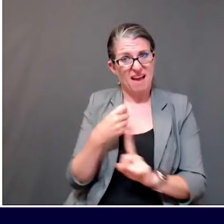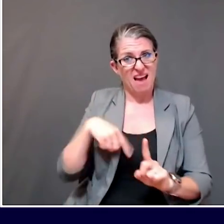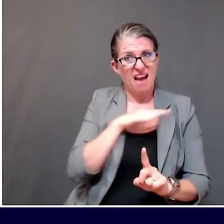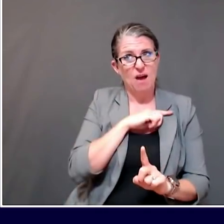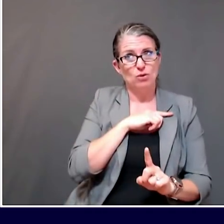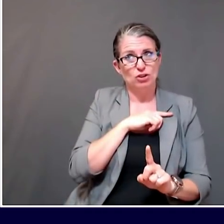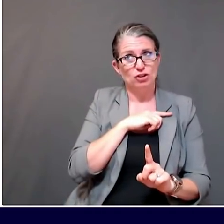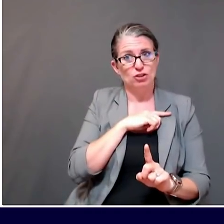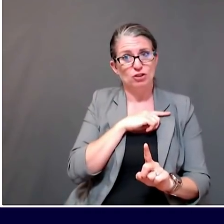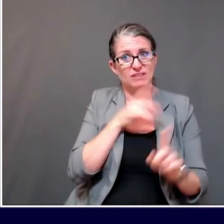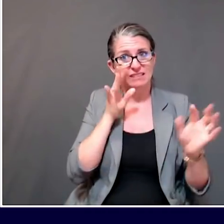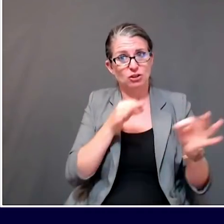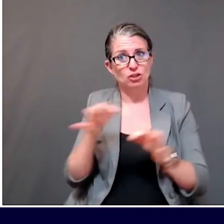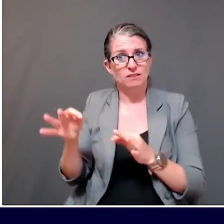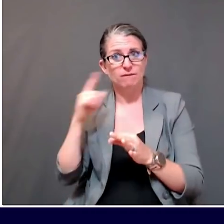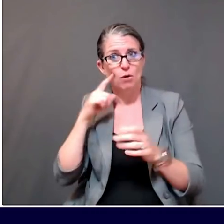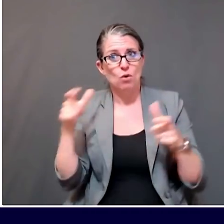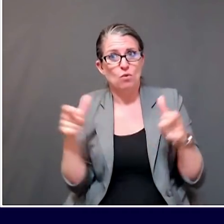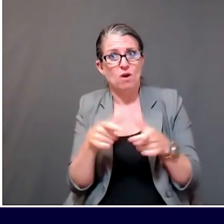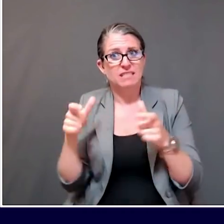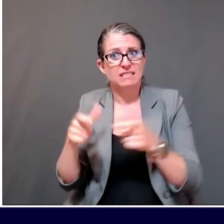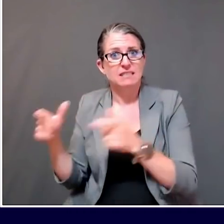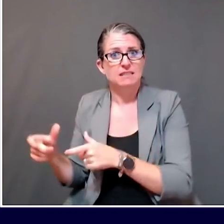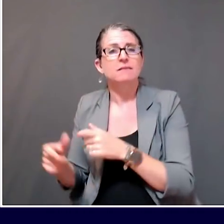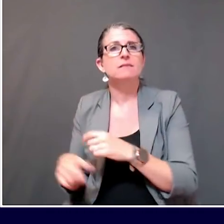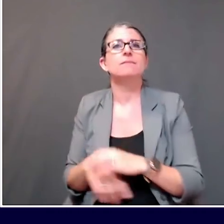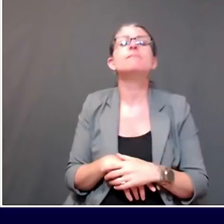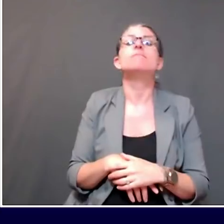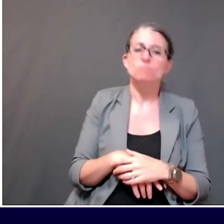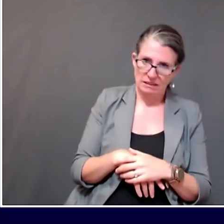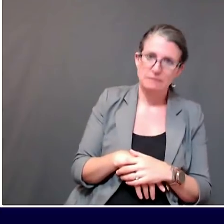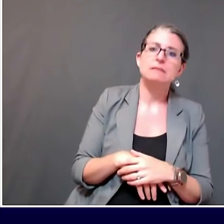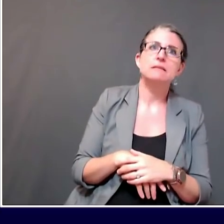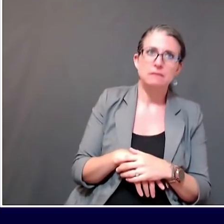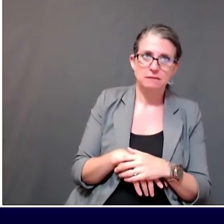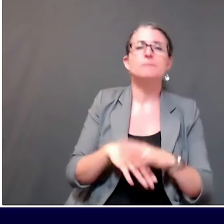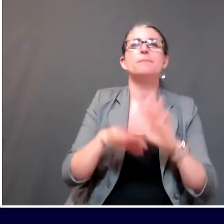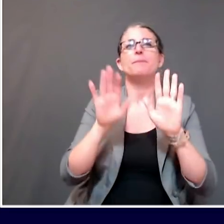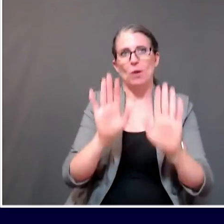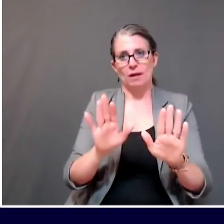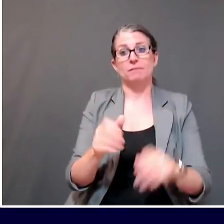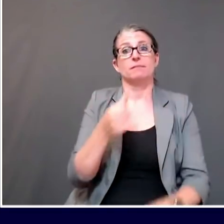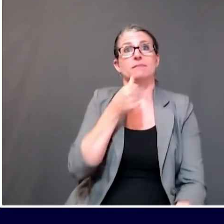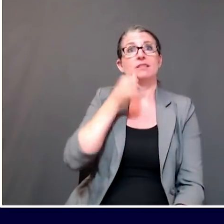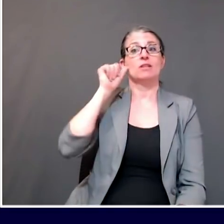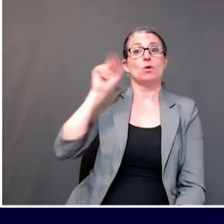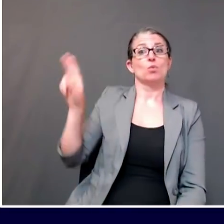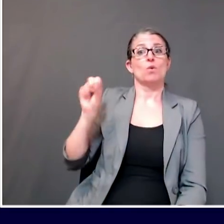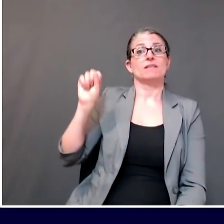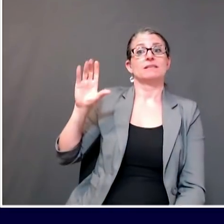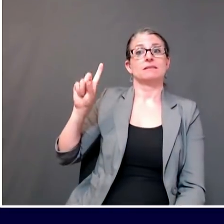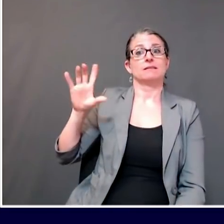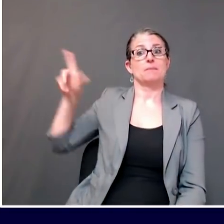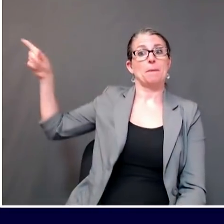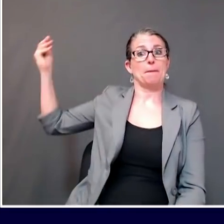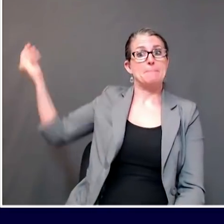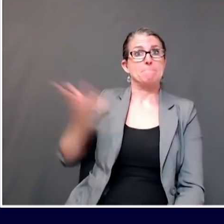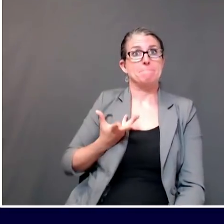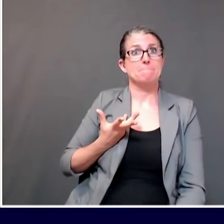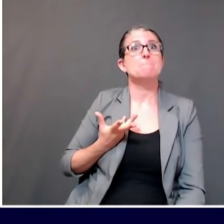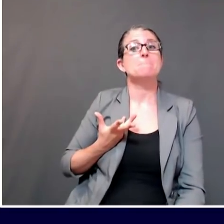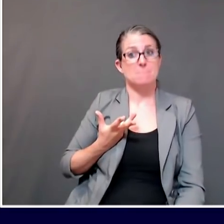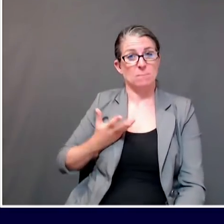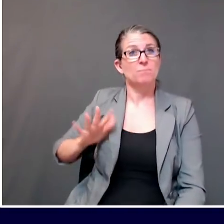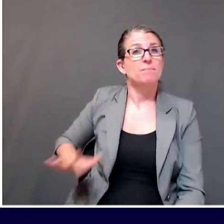So yesterday afternoon, the US CDC briefed state health officials and released updated